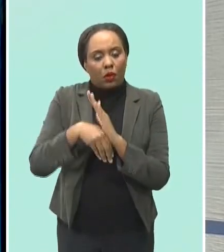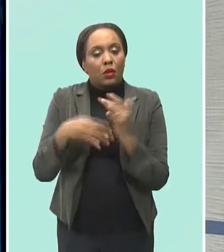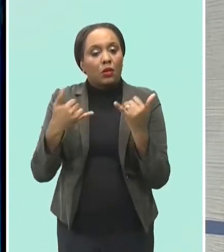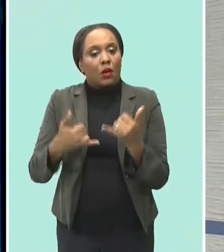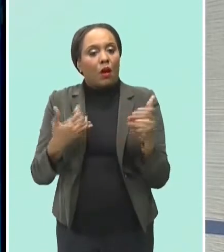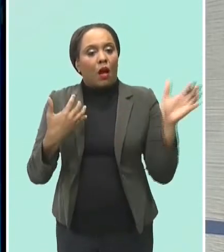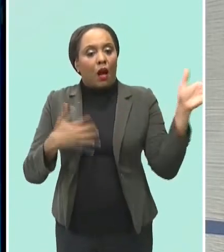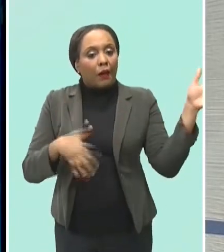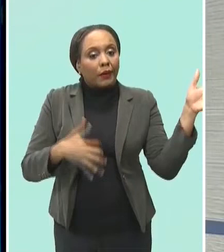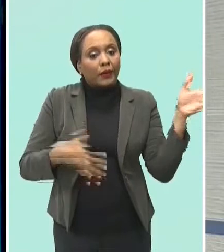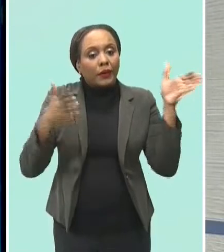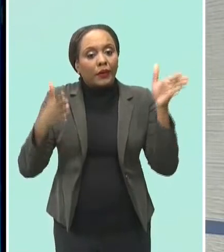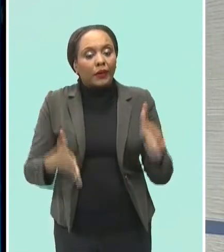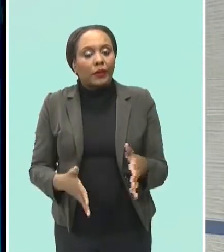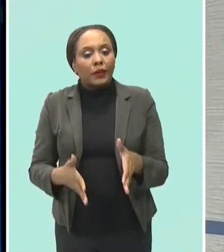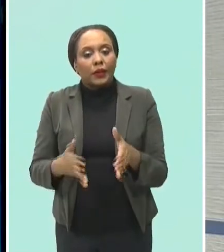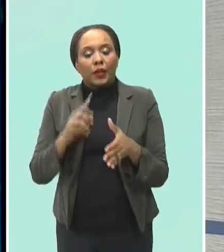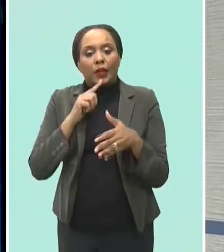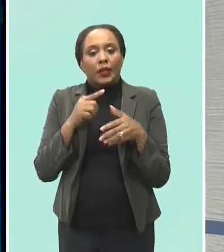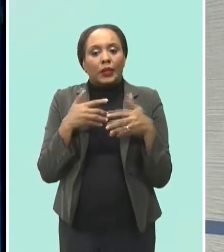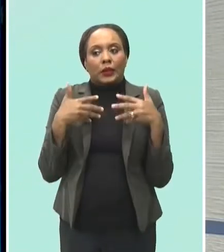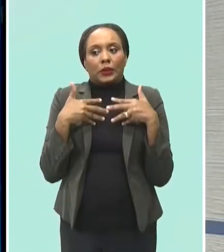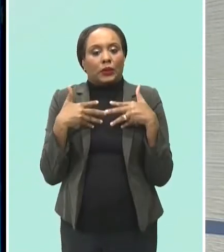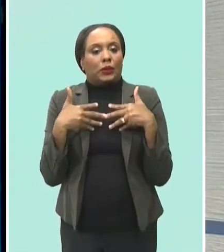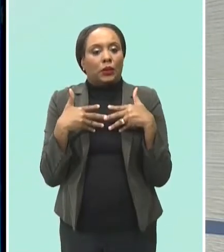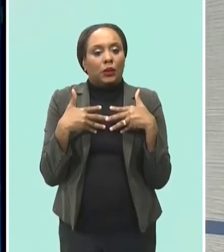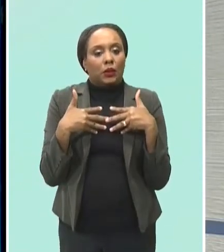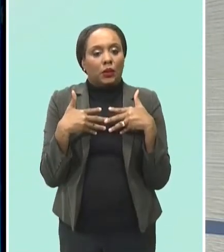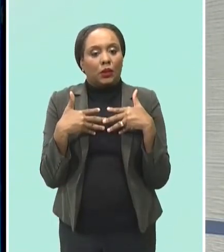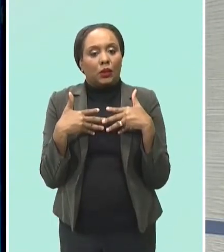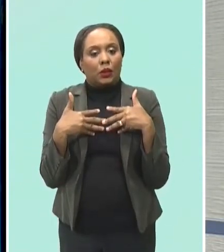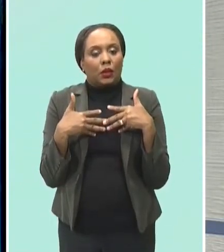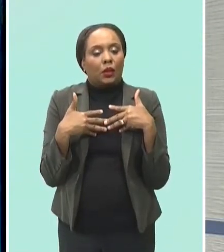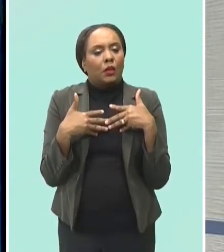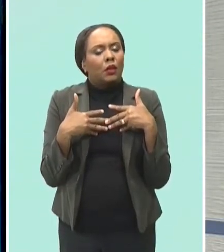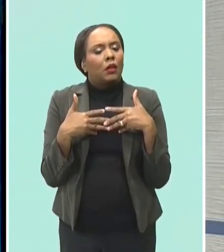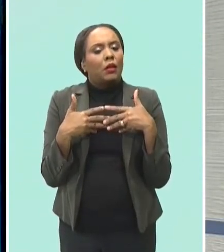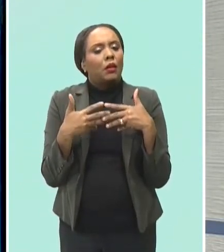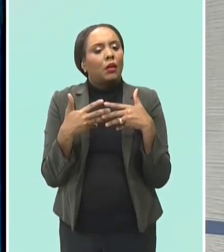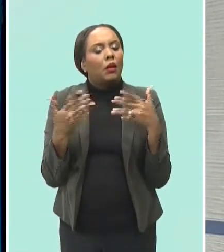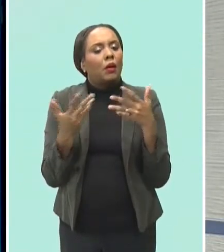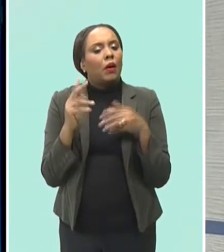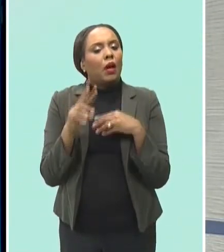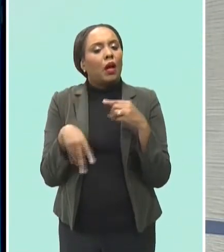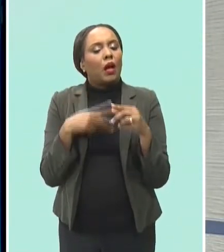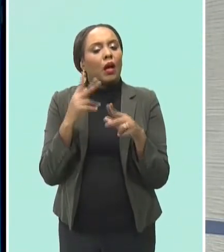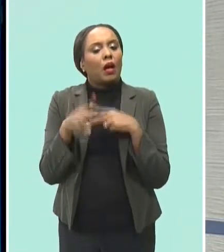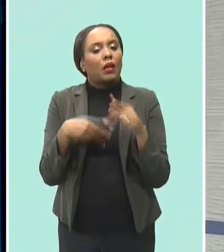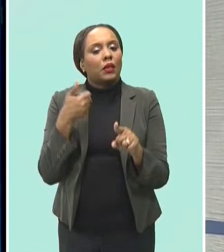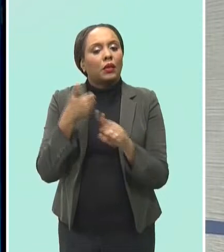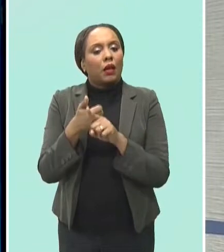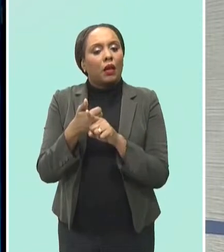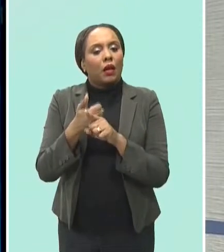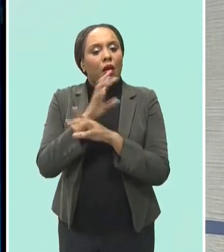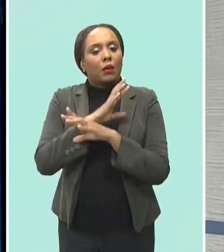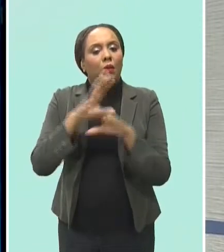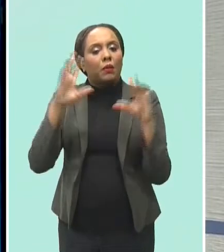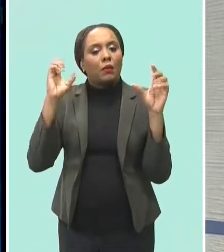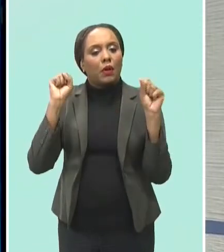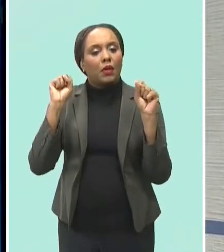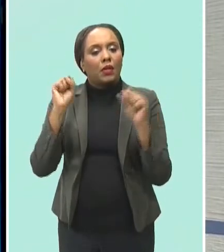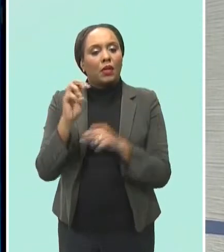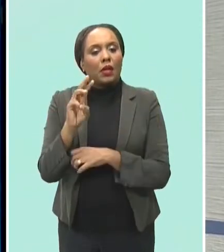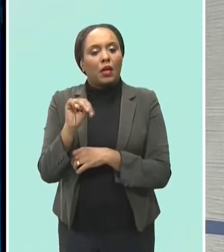economic crisis. Well, now Argentinians are watching nervously to see what effect President Mauricio